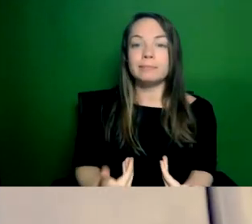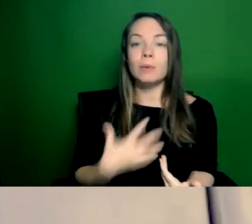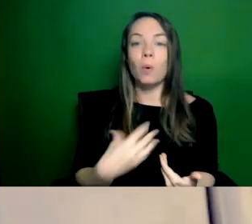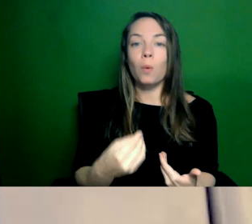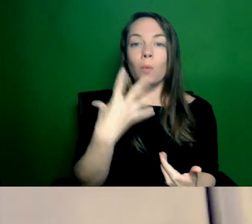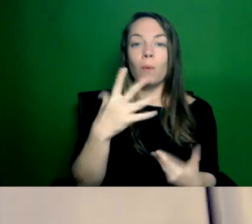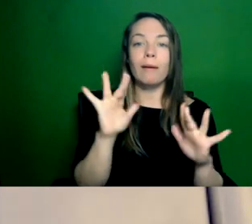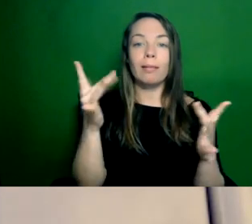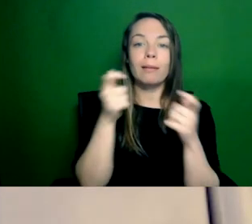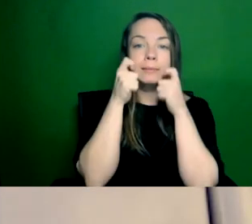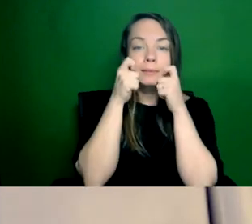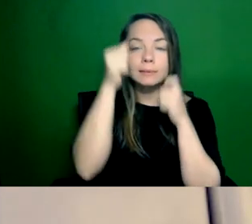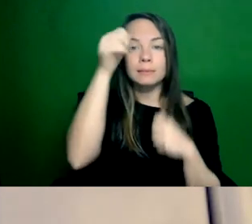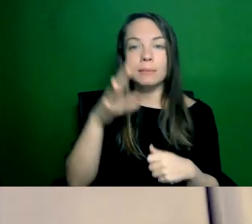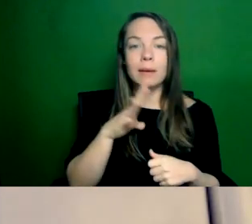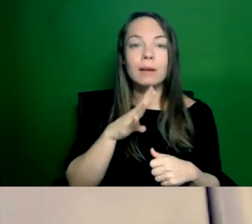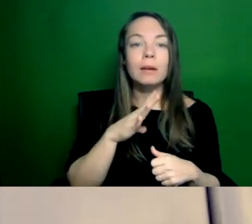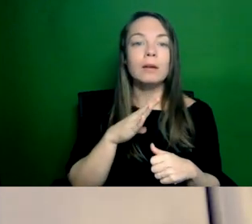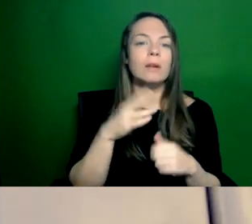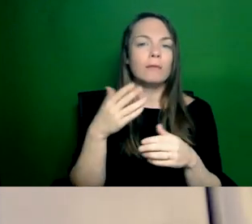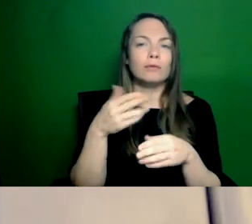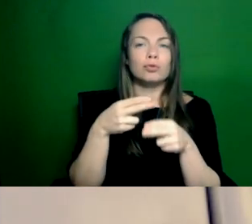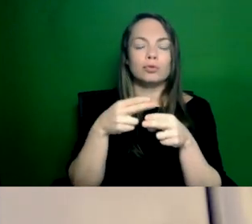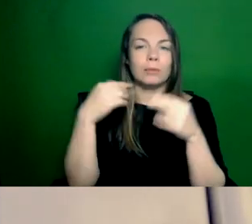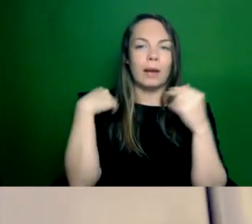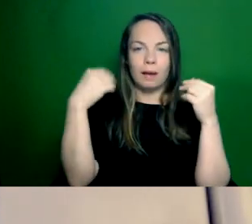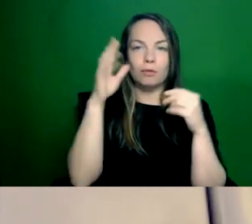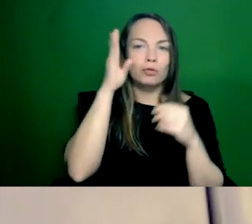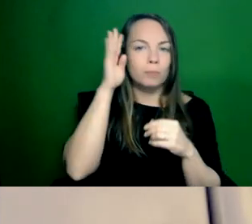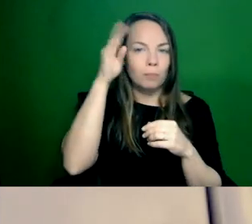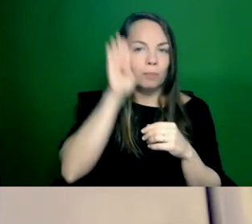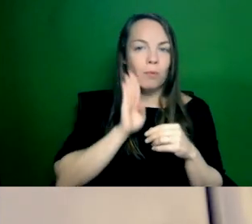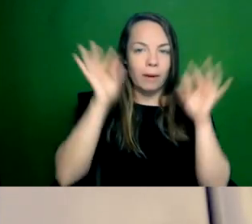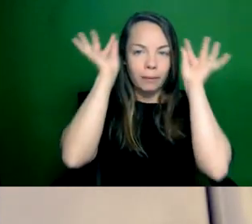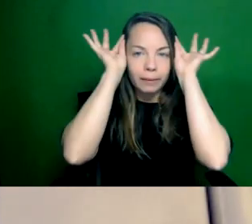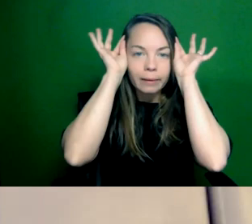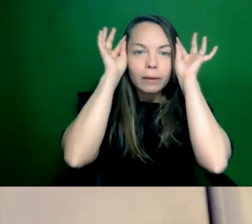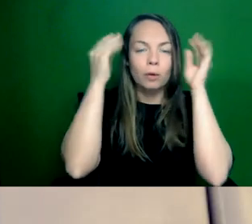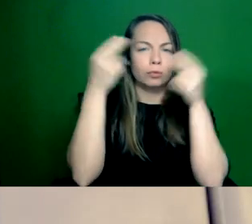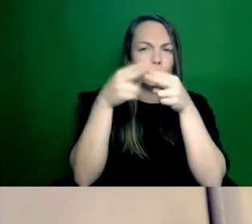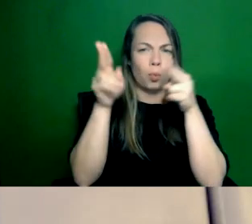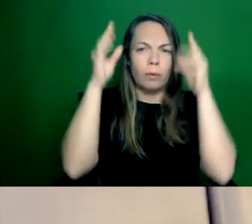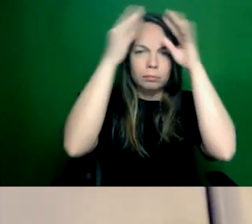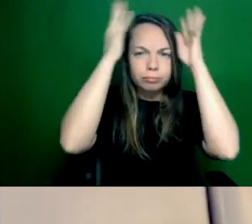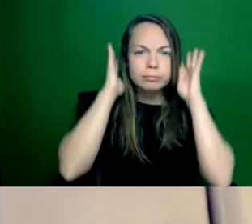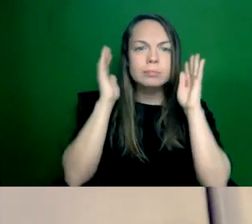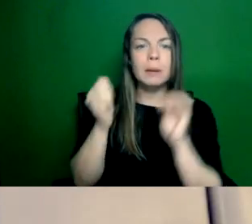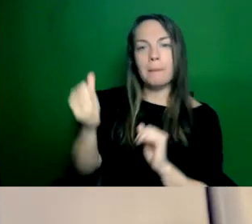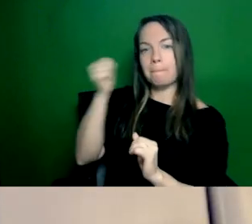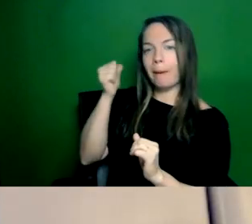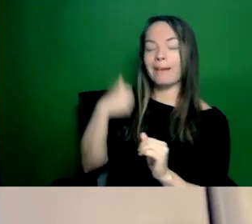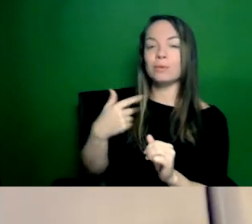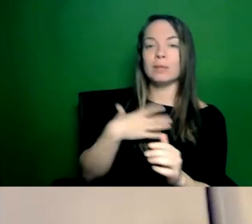have short, dark hair. I'm wearing glasses, I have facial hair, and behind me is a background that includes a white doorway